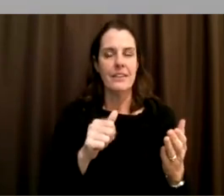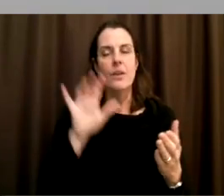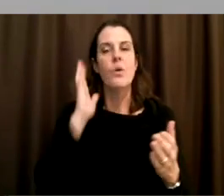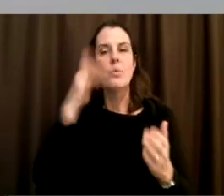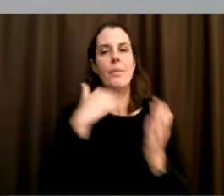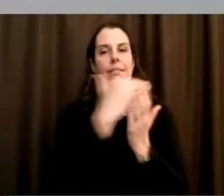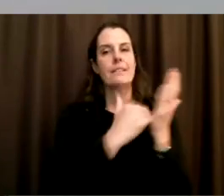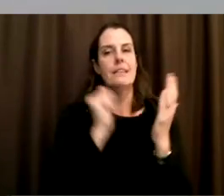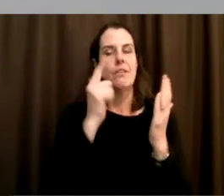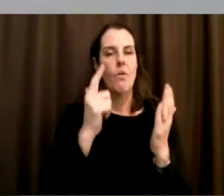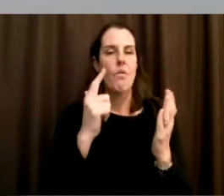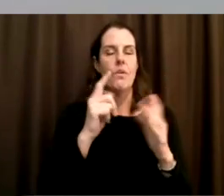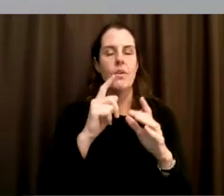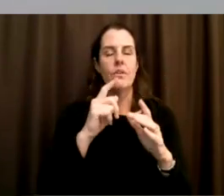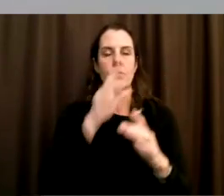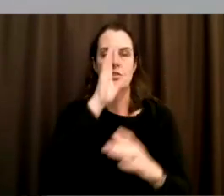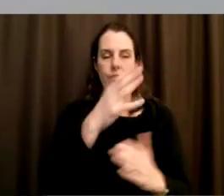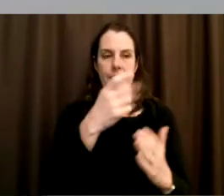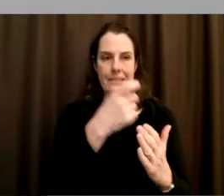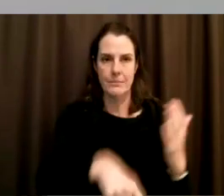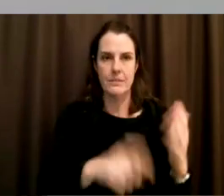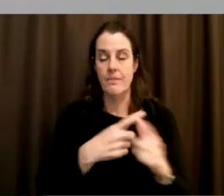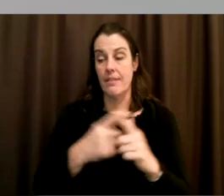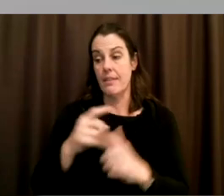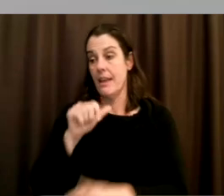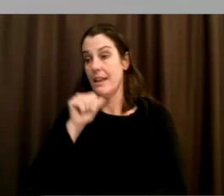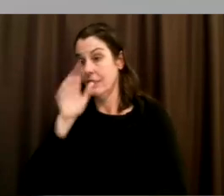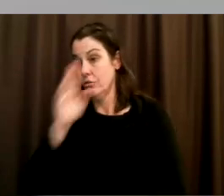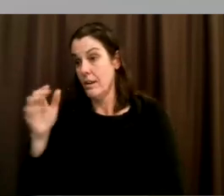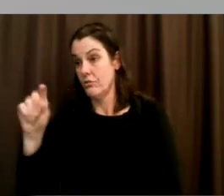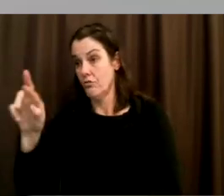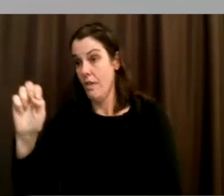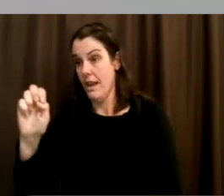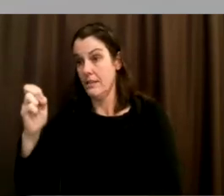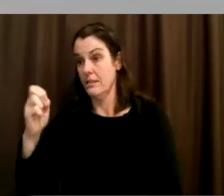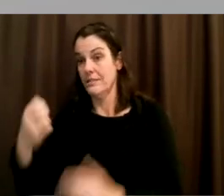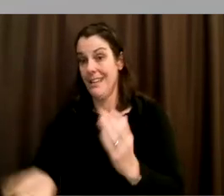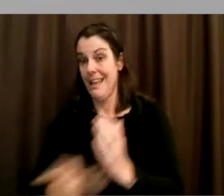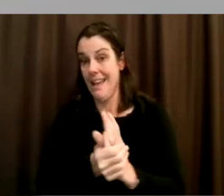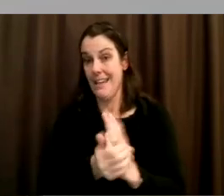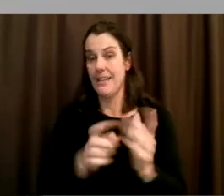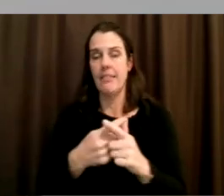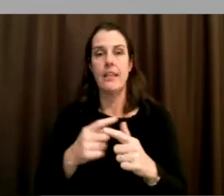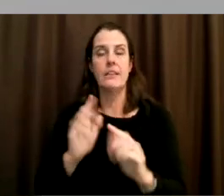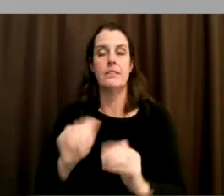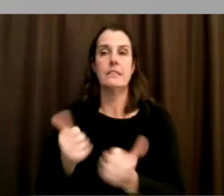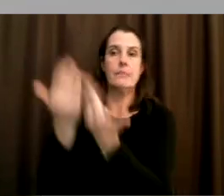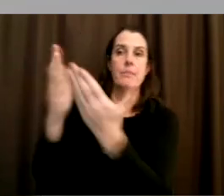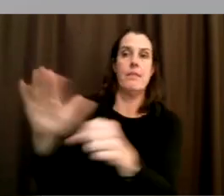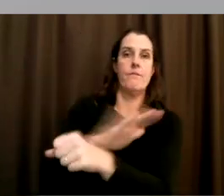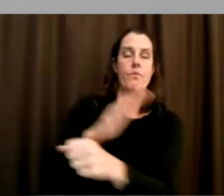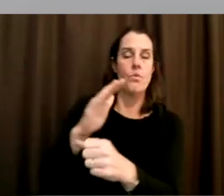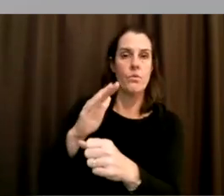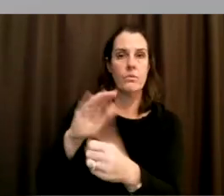of your direct expenses. You're going to tack on that indirect rate, and then you're going to submit the full amount, so direct plus indirect, to